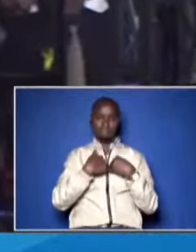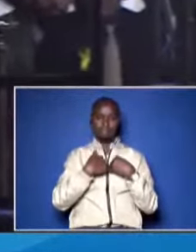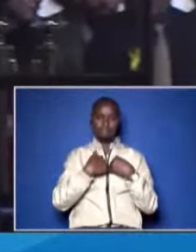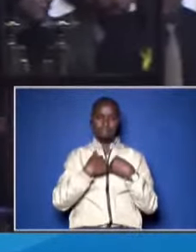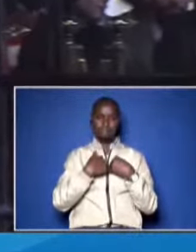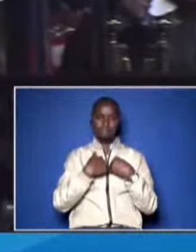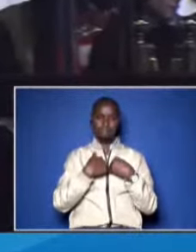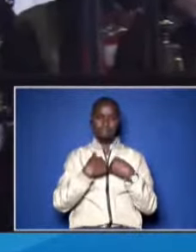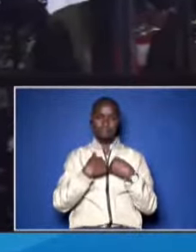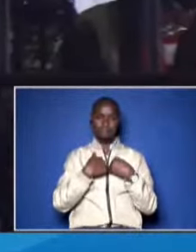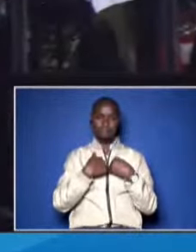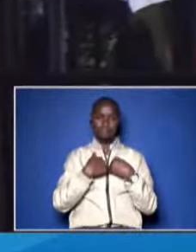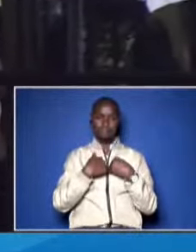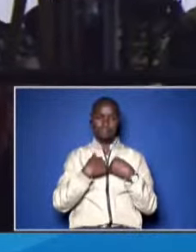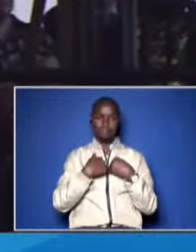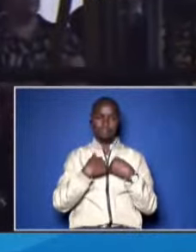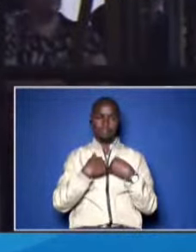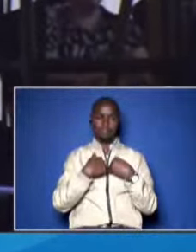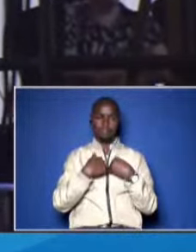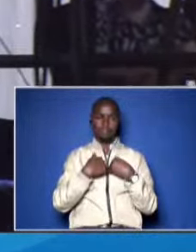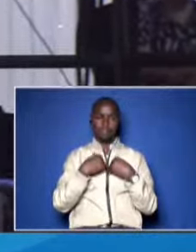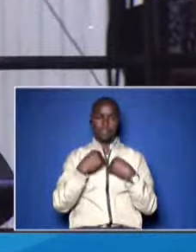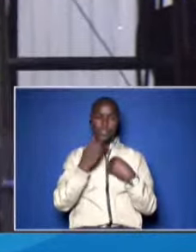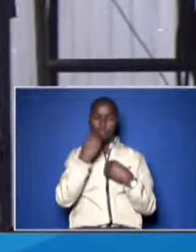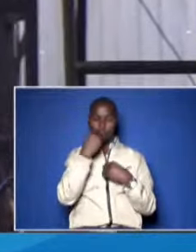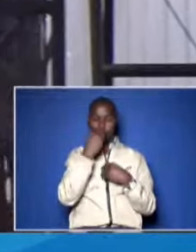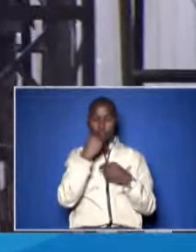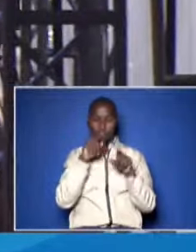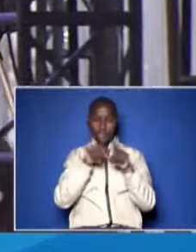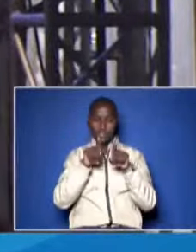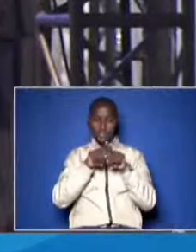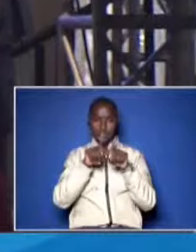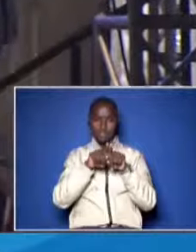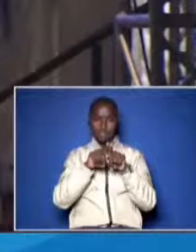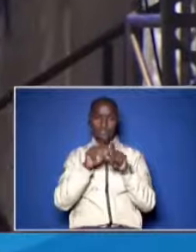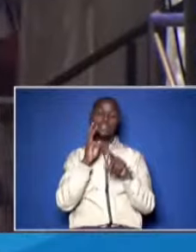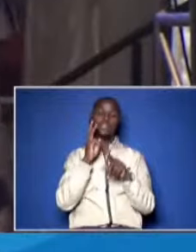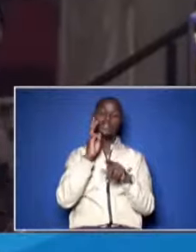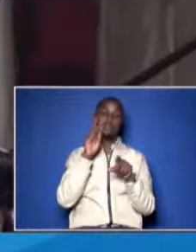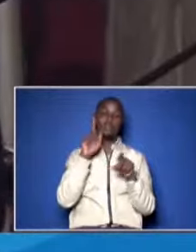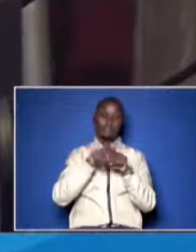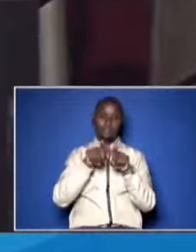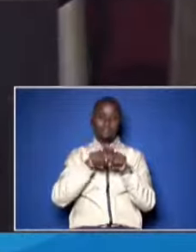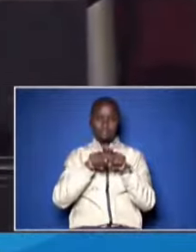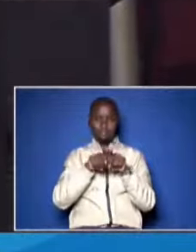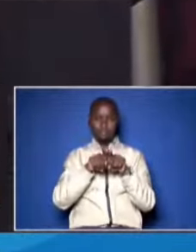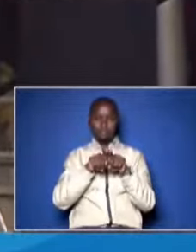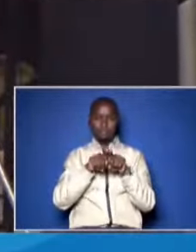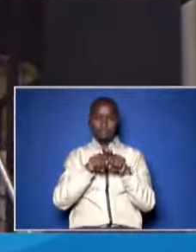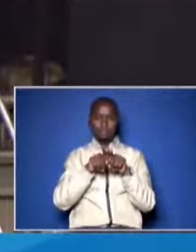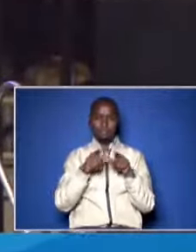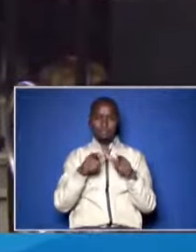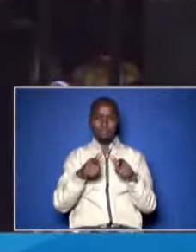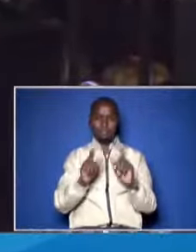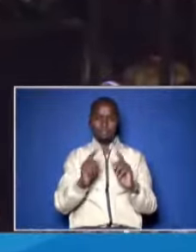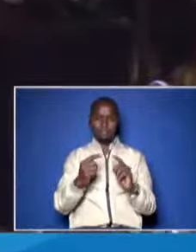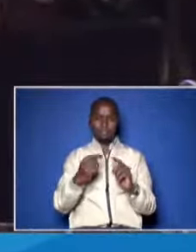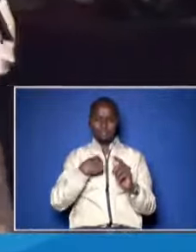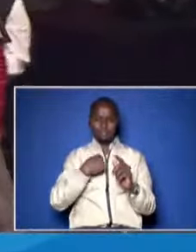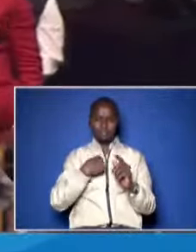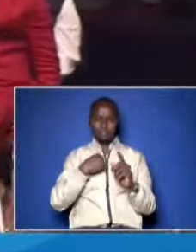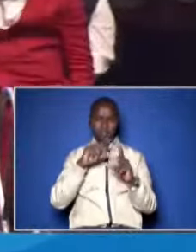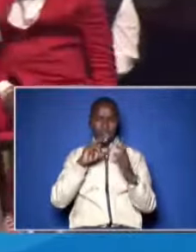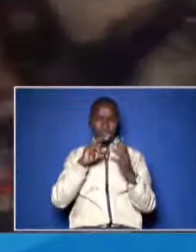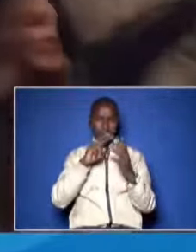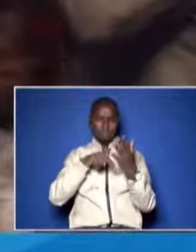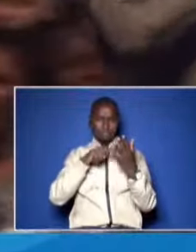Have it's our food it's our water let me let me read what Billy